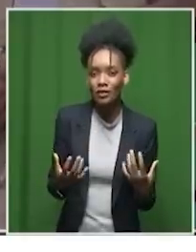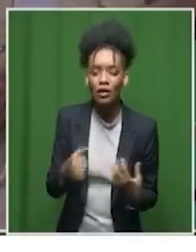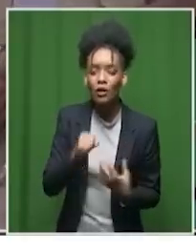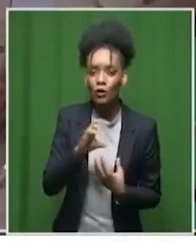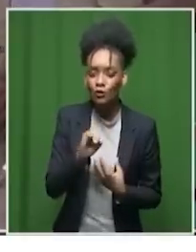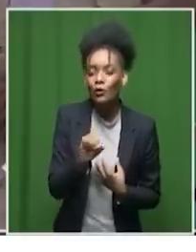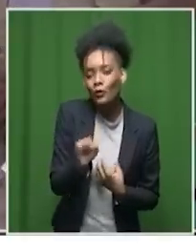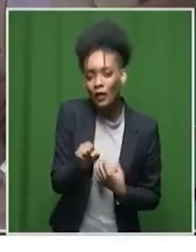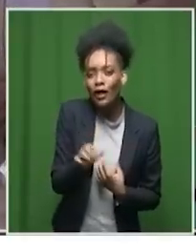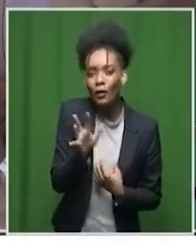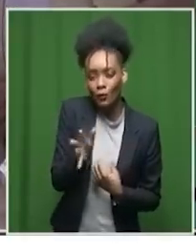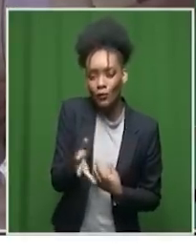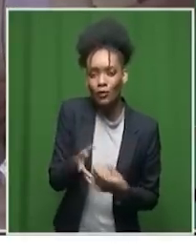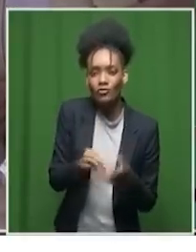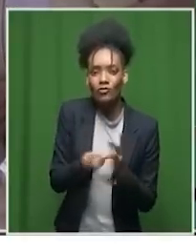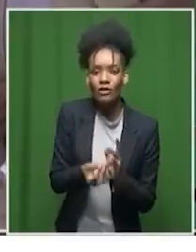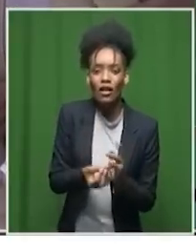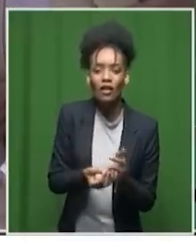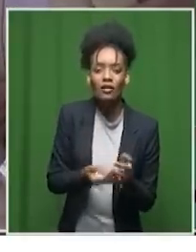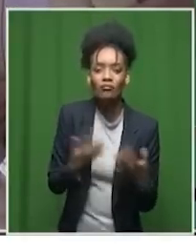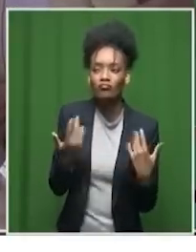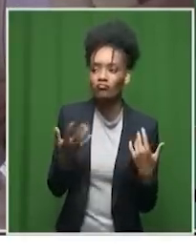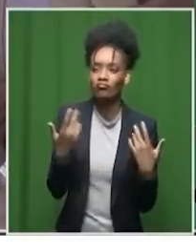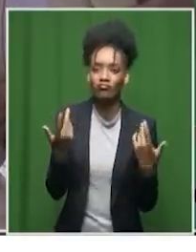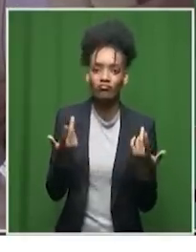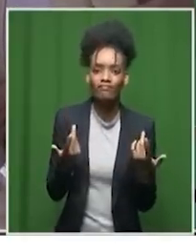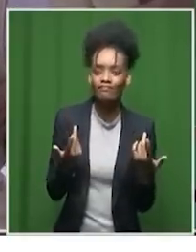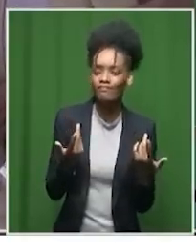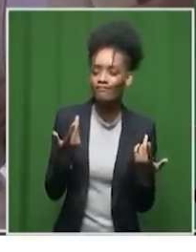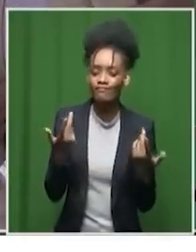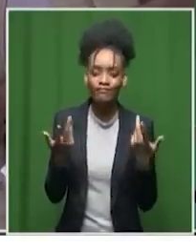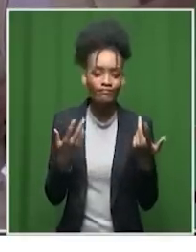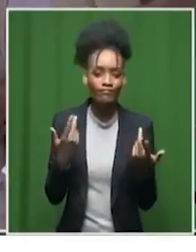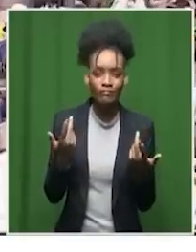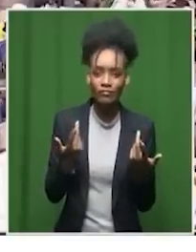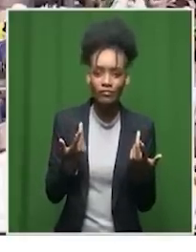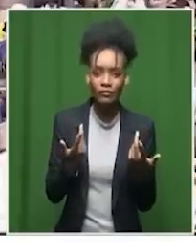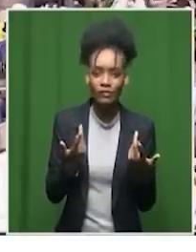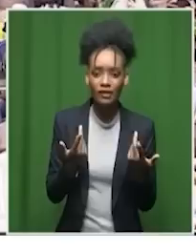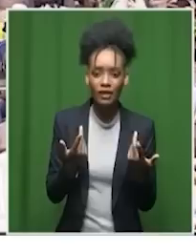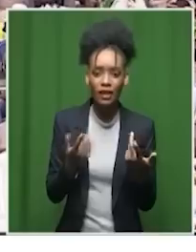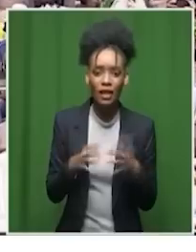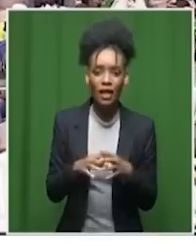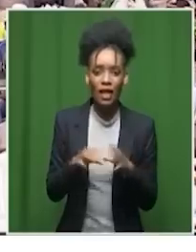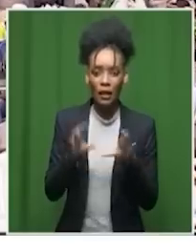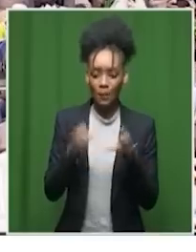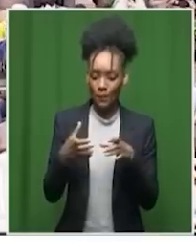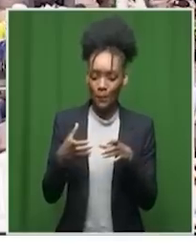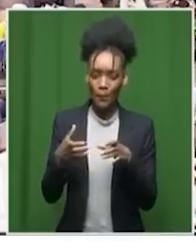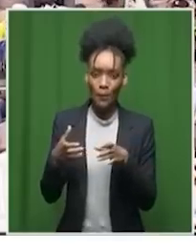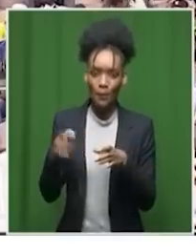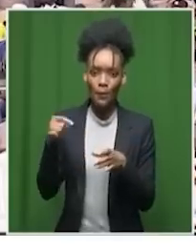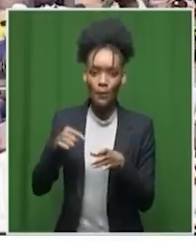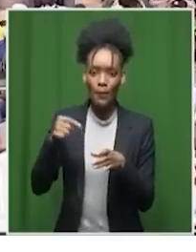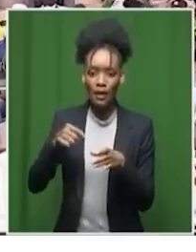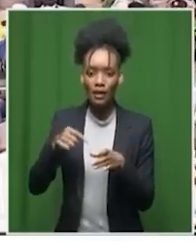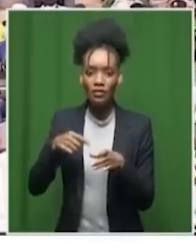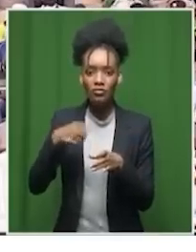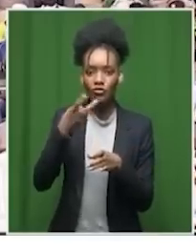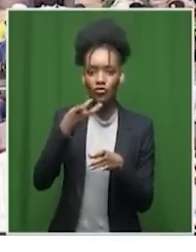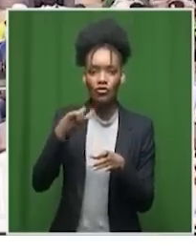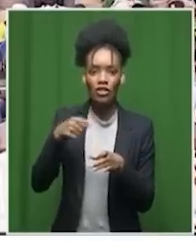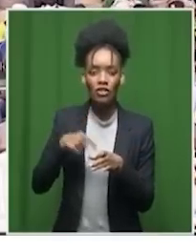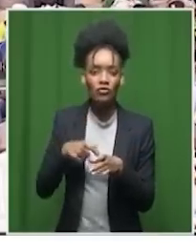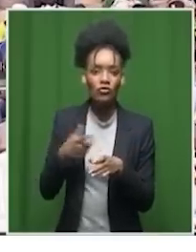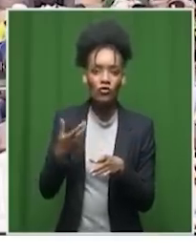they will try and avoid or counter the trends in a party that would call for the nationalization of banks